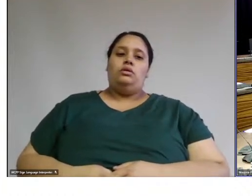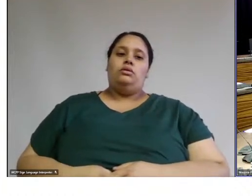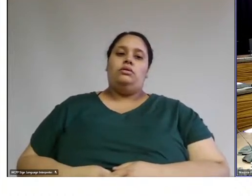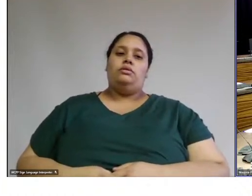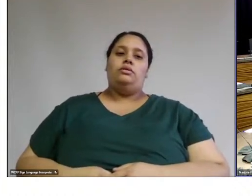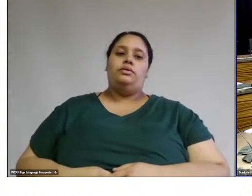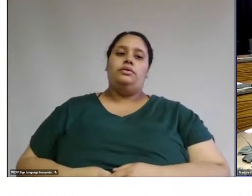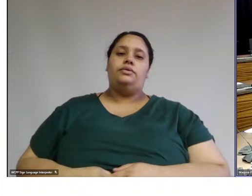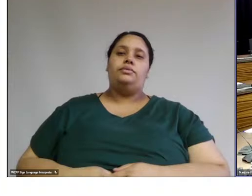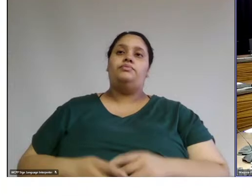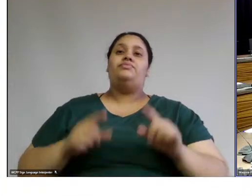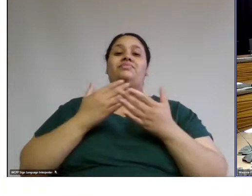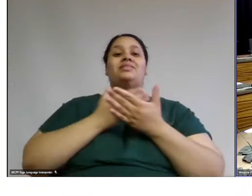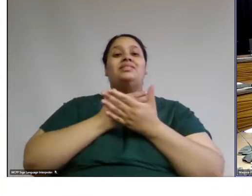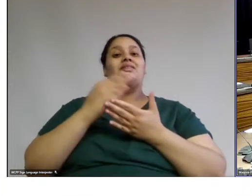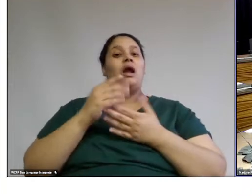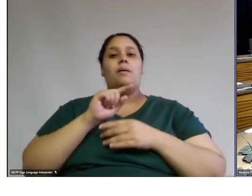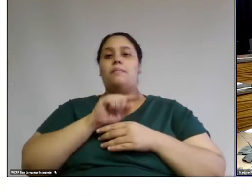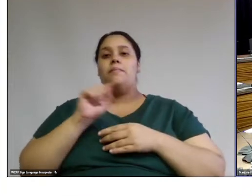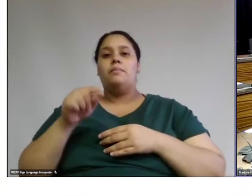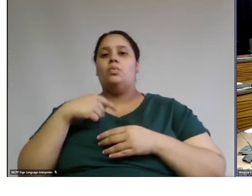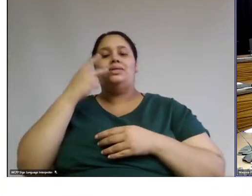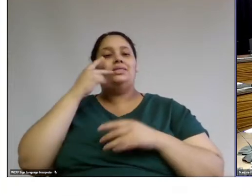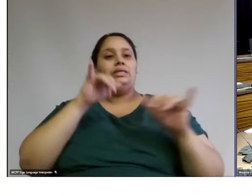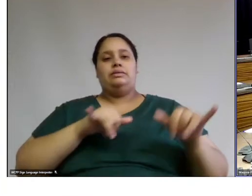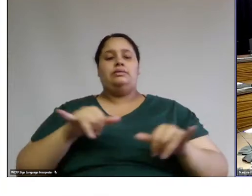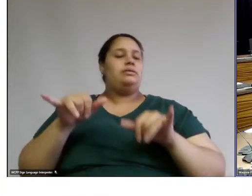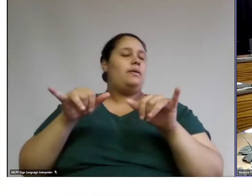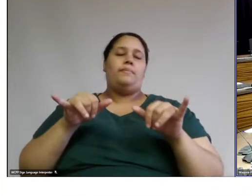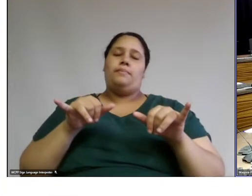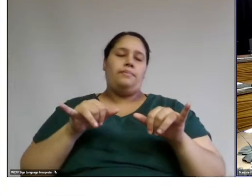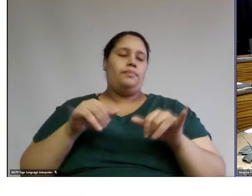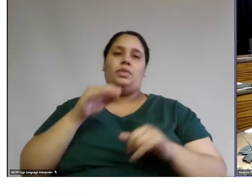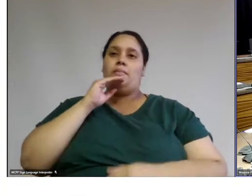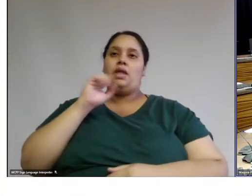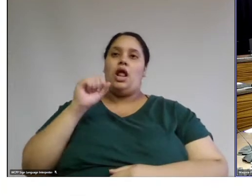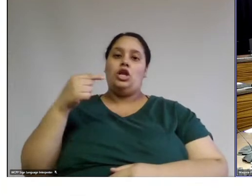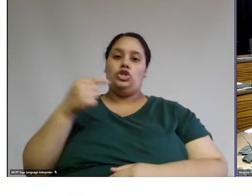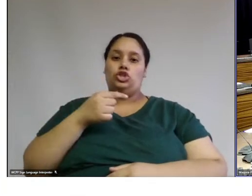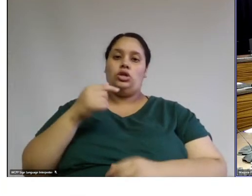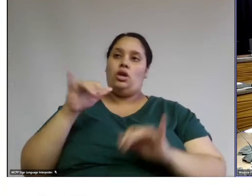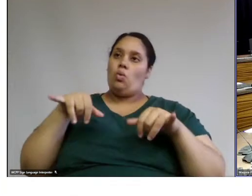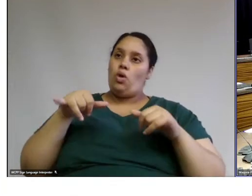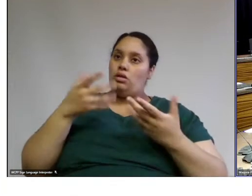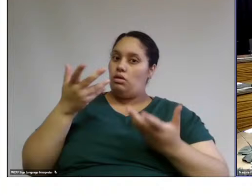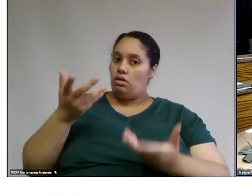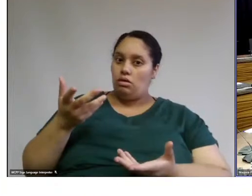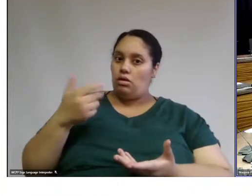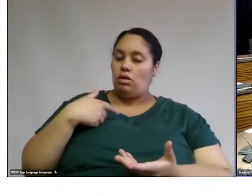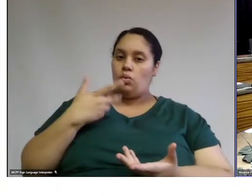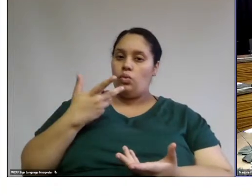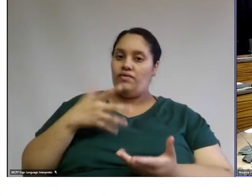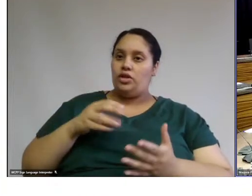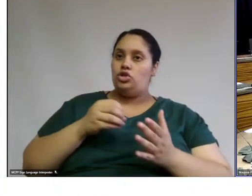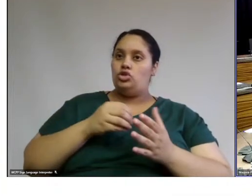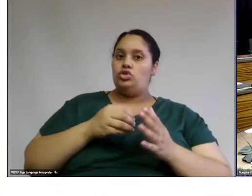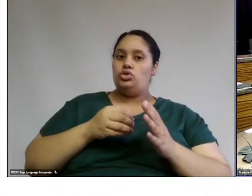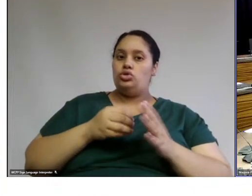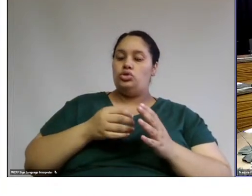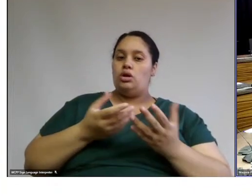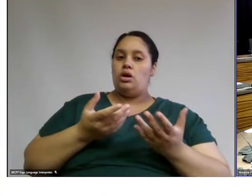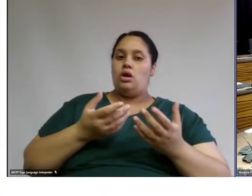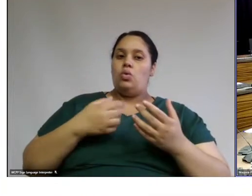we didn't find exactly the same thing. And that's when the AG went in there and said, look, we've drawn a sample of some of our